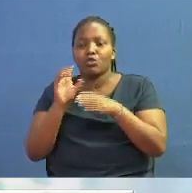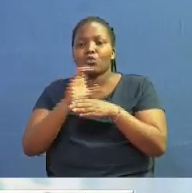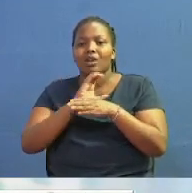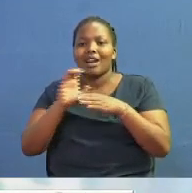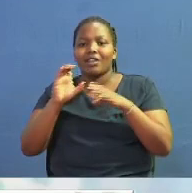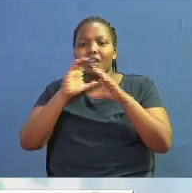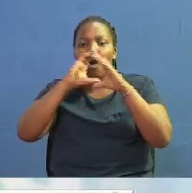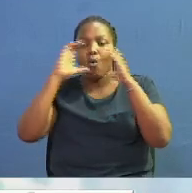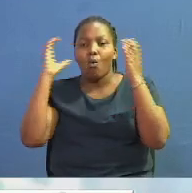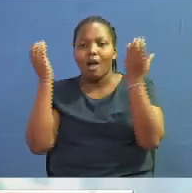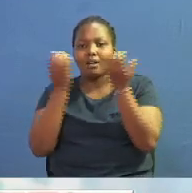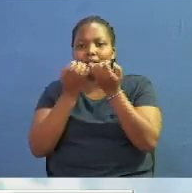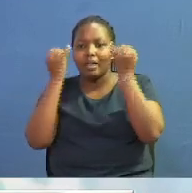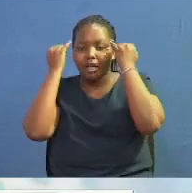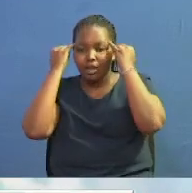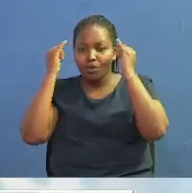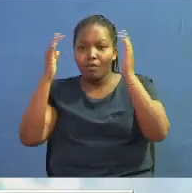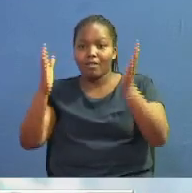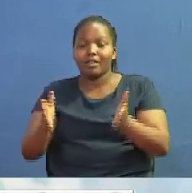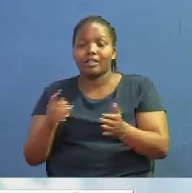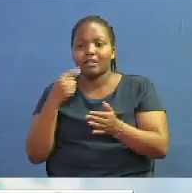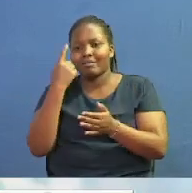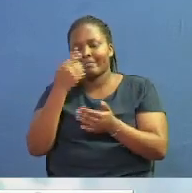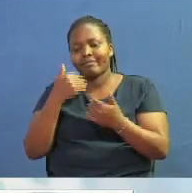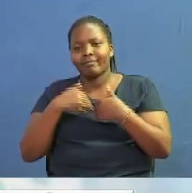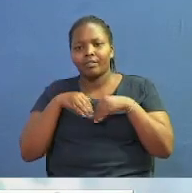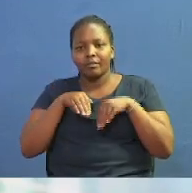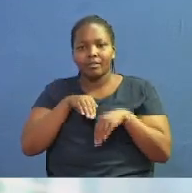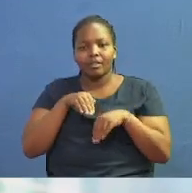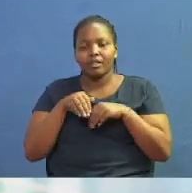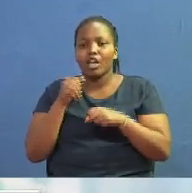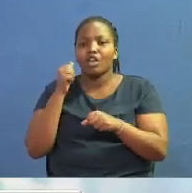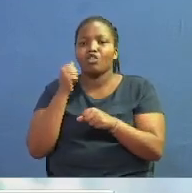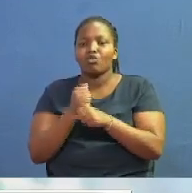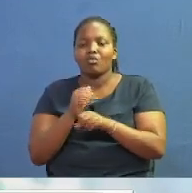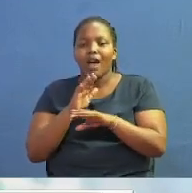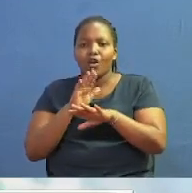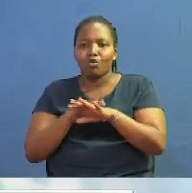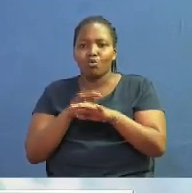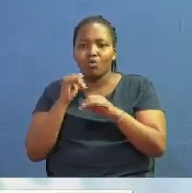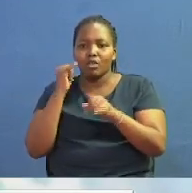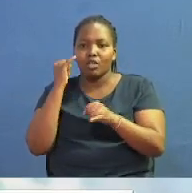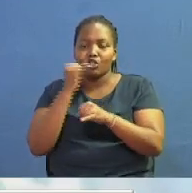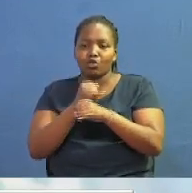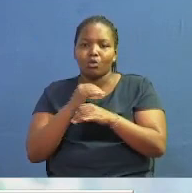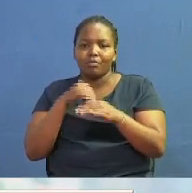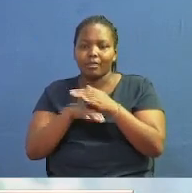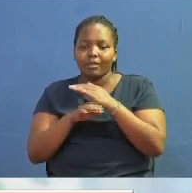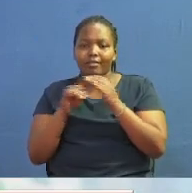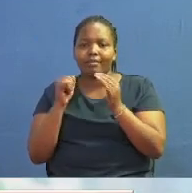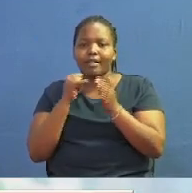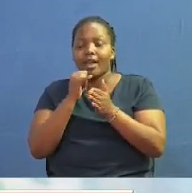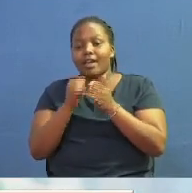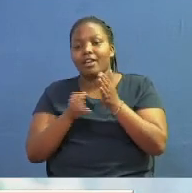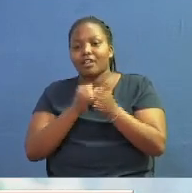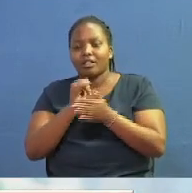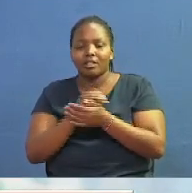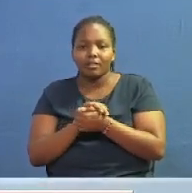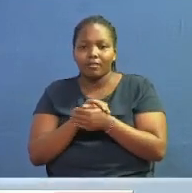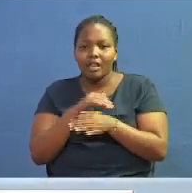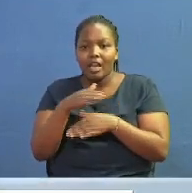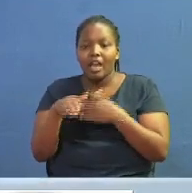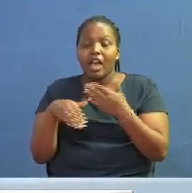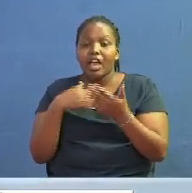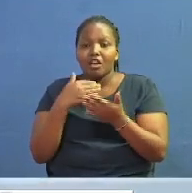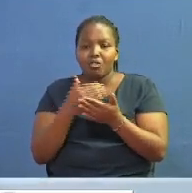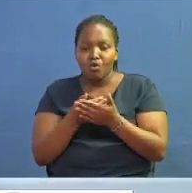seen many innovators also who have disabilities, and they're doing fantastic work out there in the industry. And all that can be owed